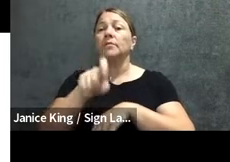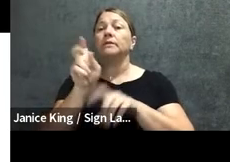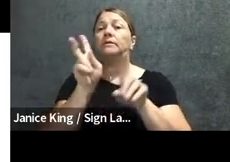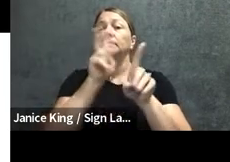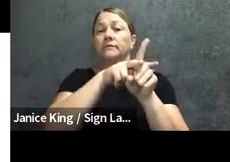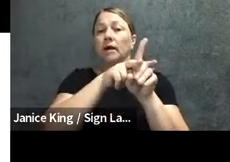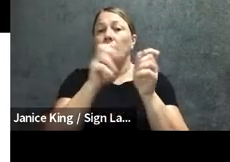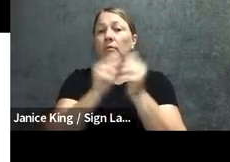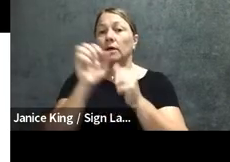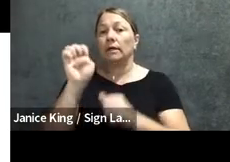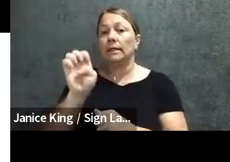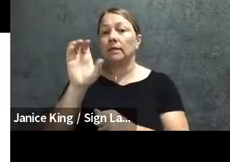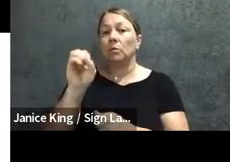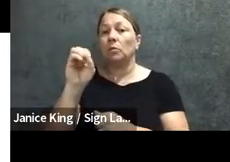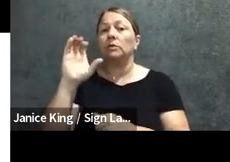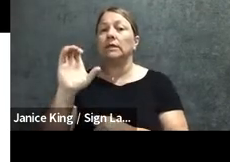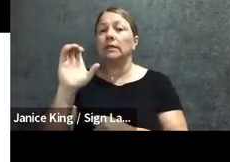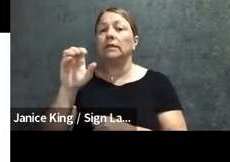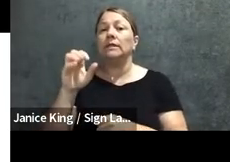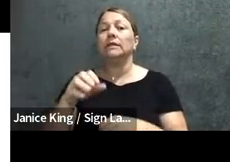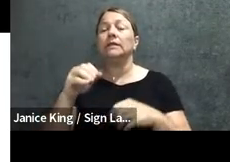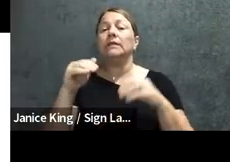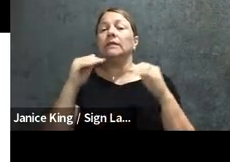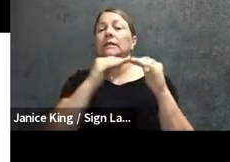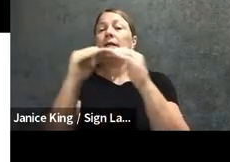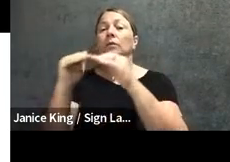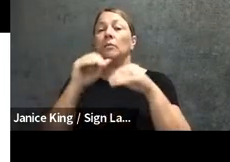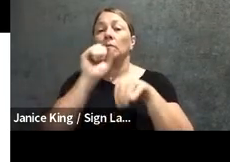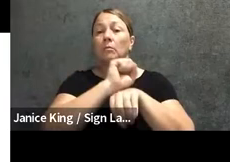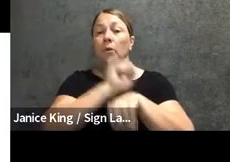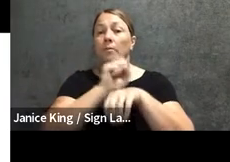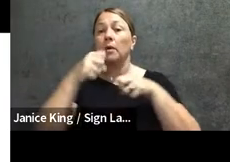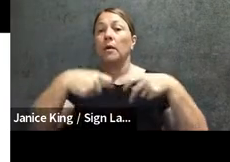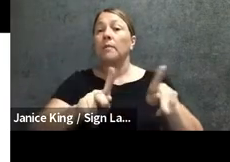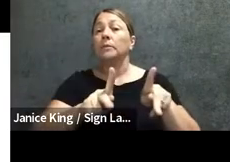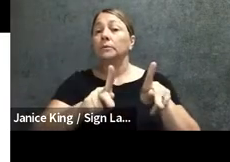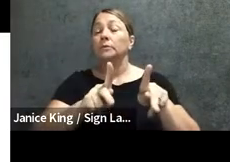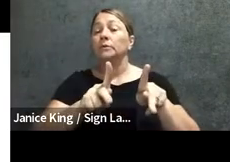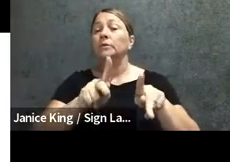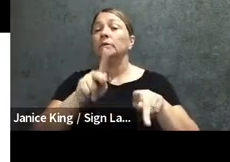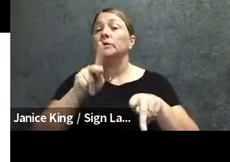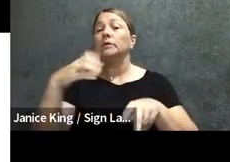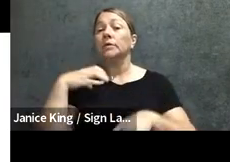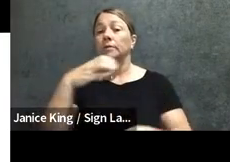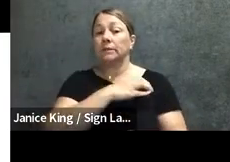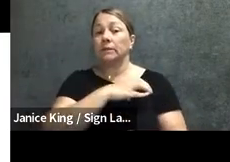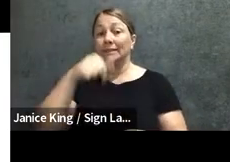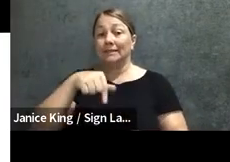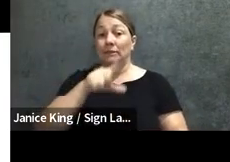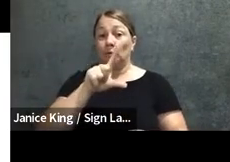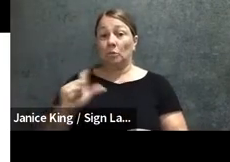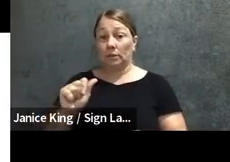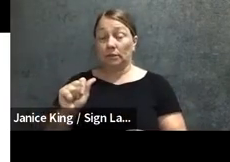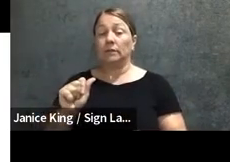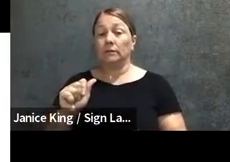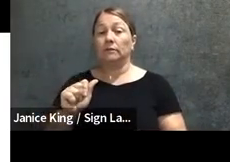with the EEOC, or the Equal Employment Opportunity Commission. In Louisiana, because we